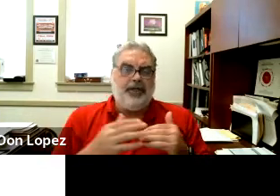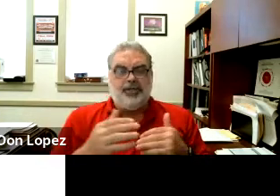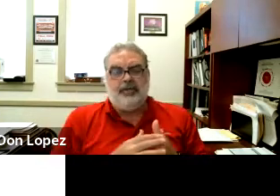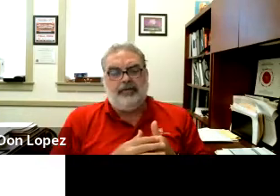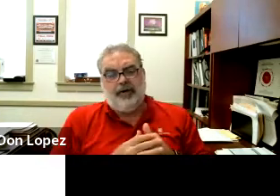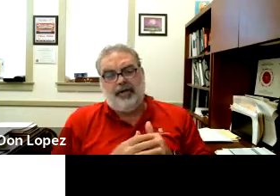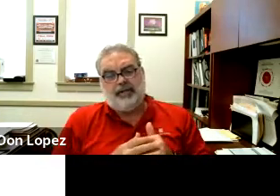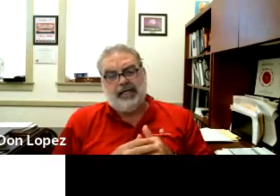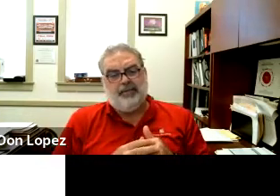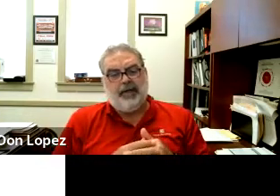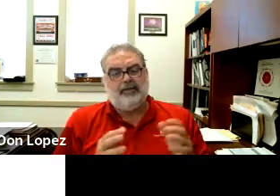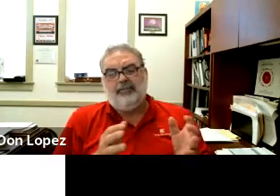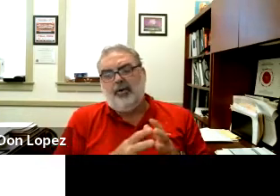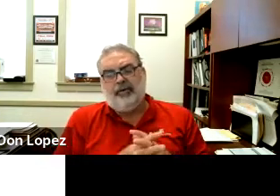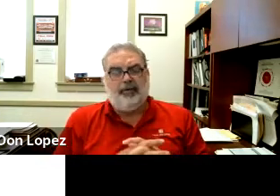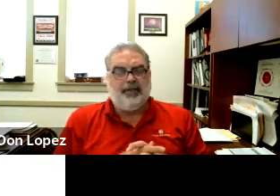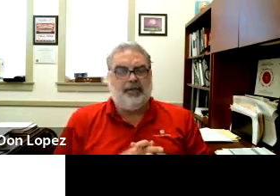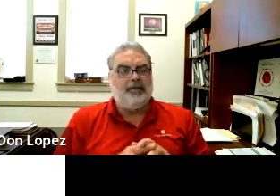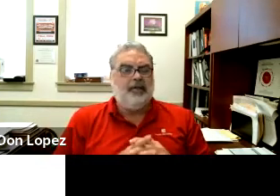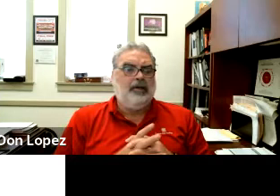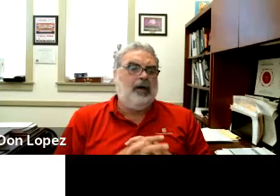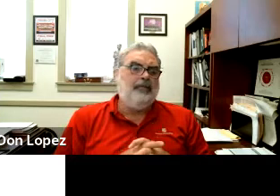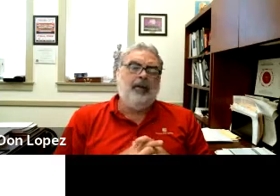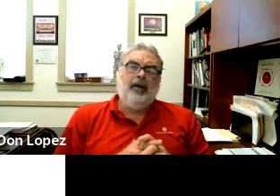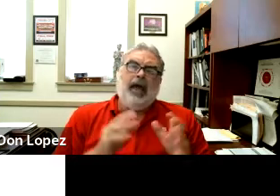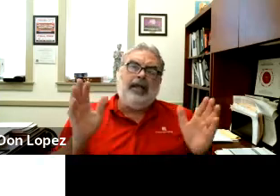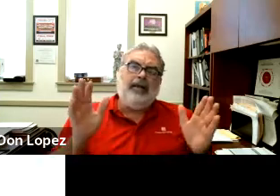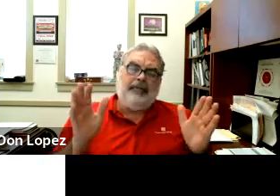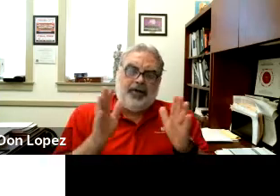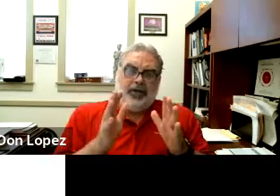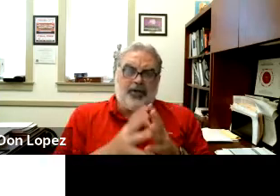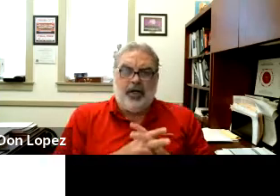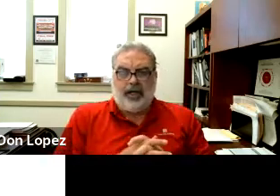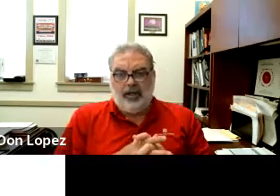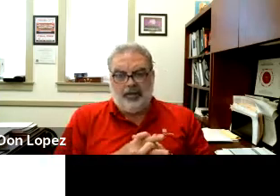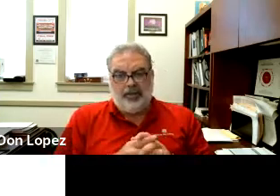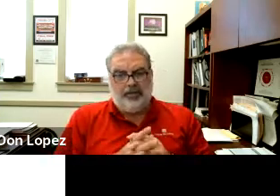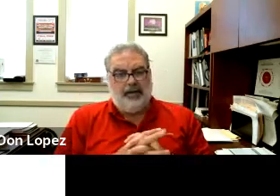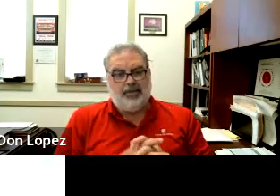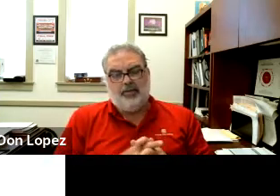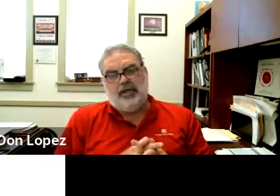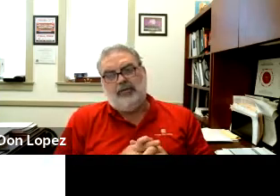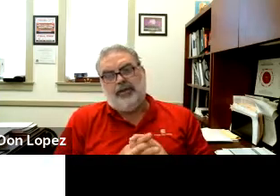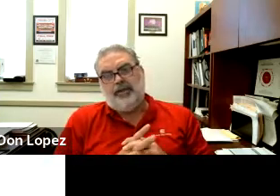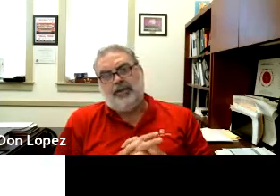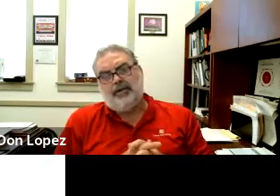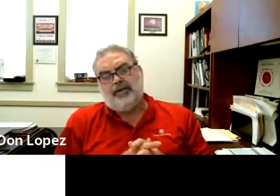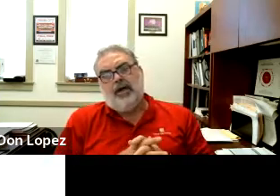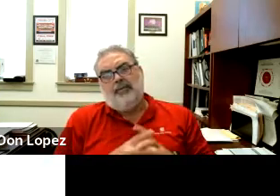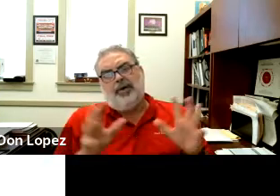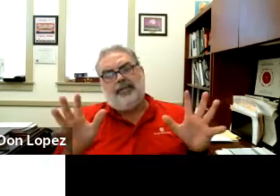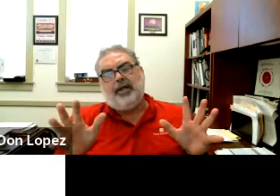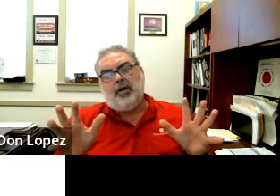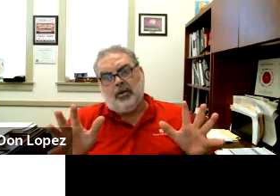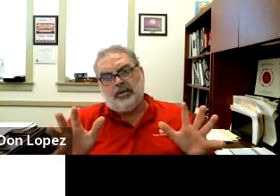of the regions in various aspects, employment, for instance, and then eventually to try to close those gaps as well within tiers.